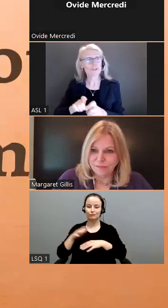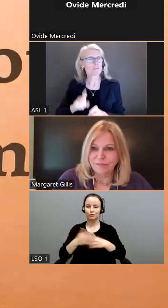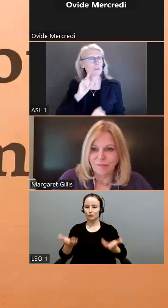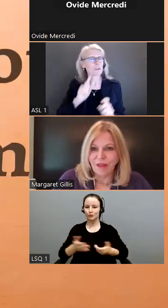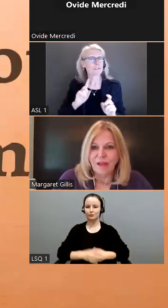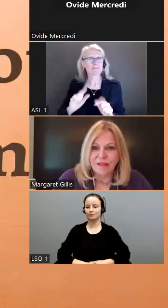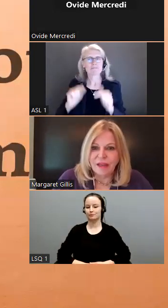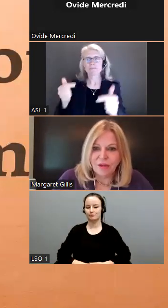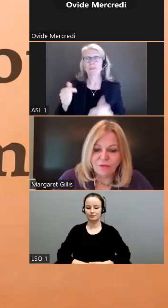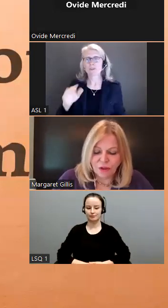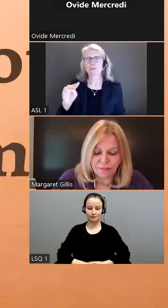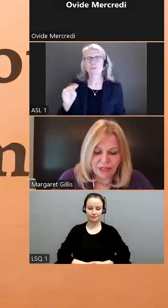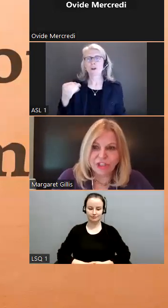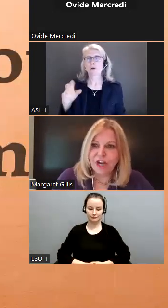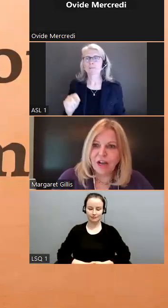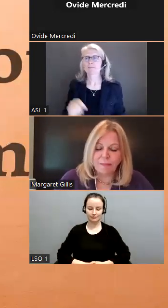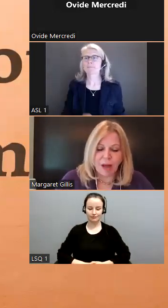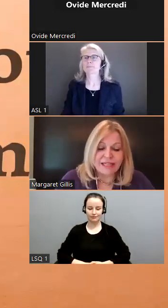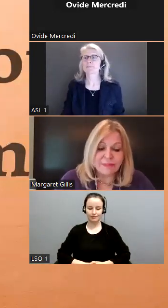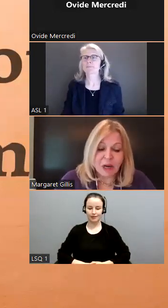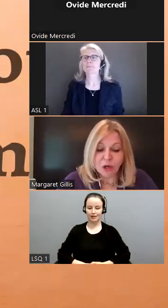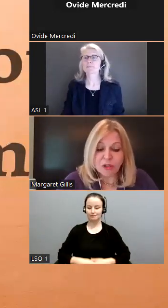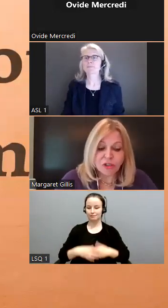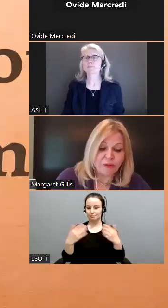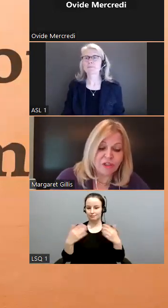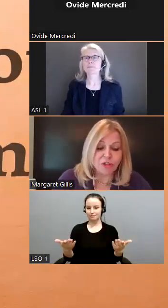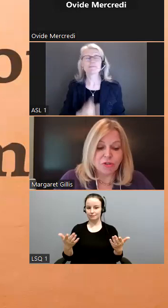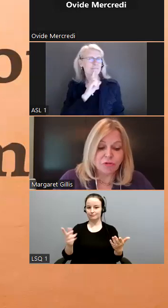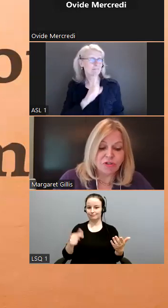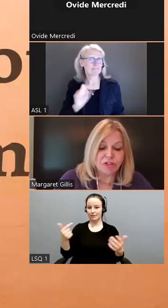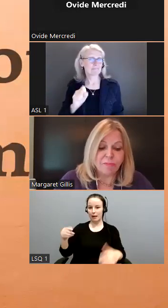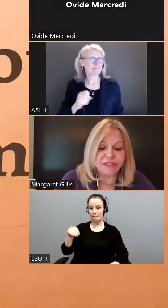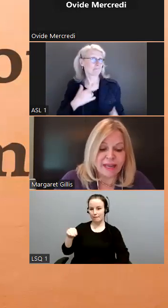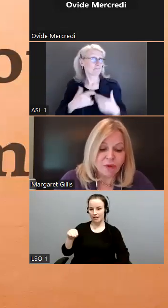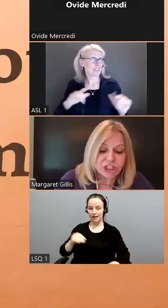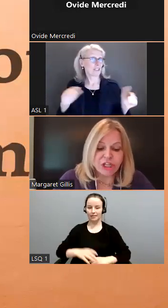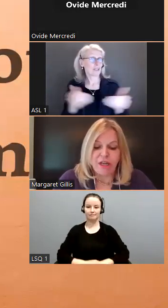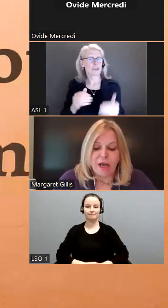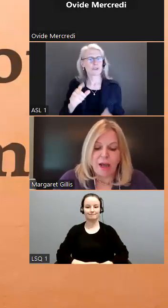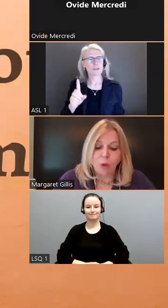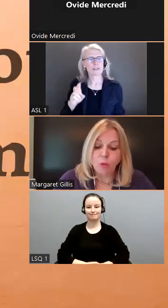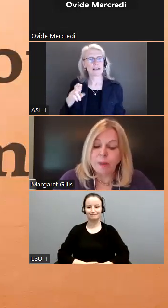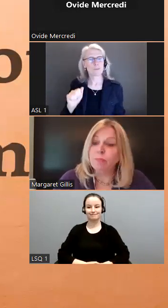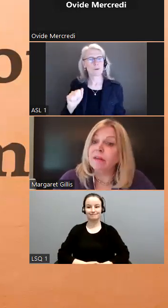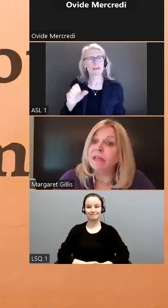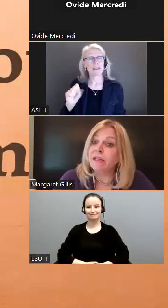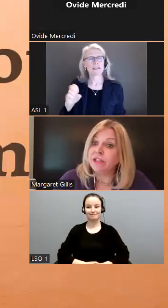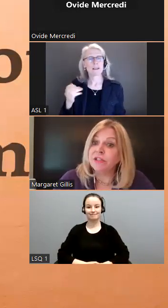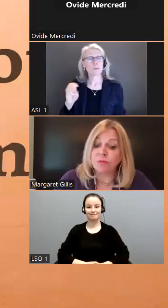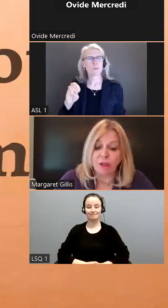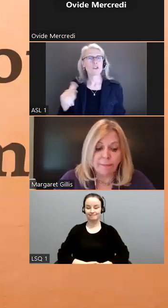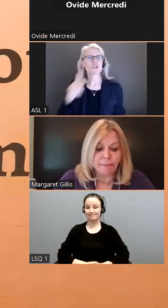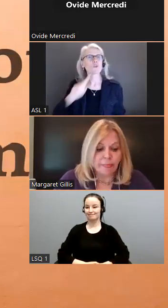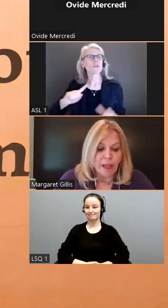Margaret. Thank you very much. It is my honor to introduce you to Deborah Saywich, who will be bringing the